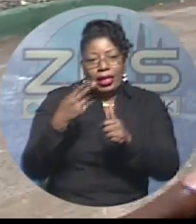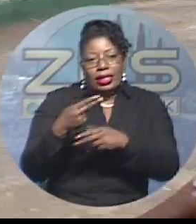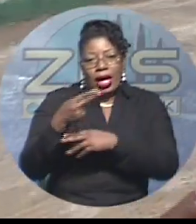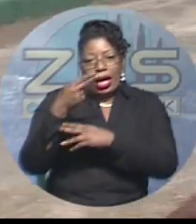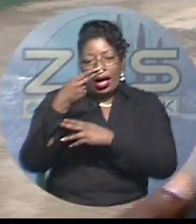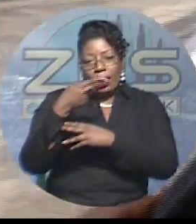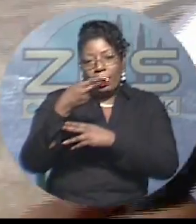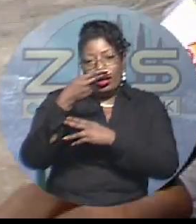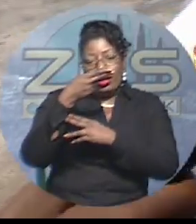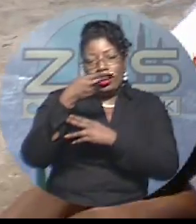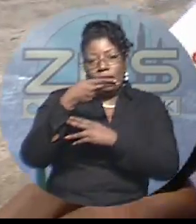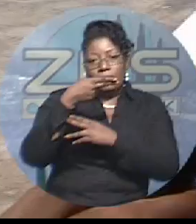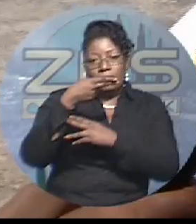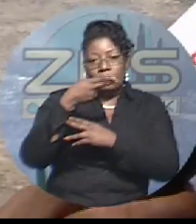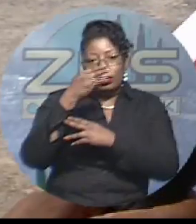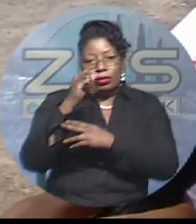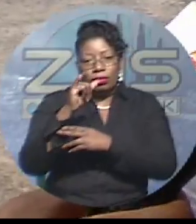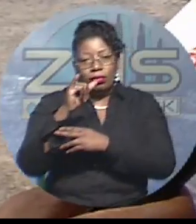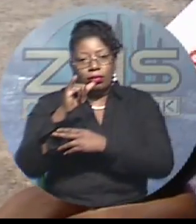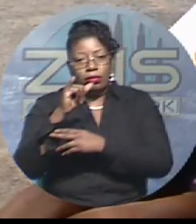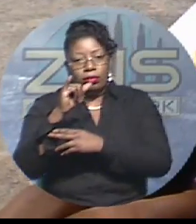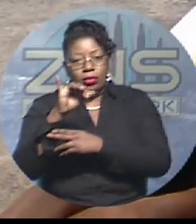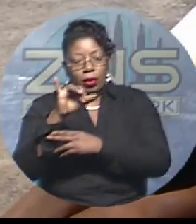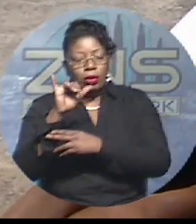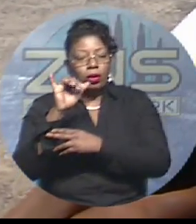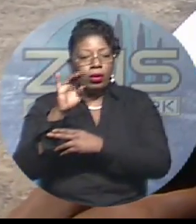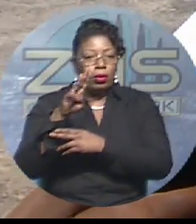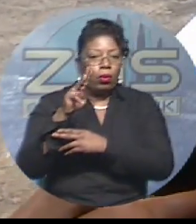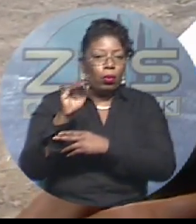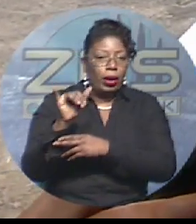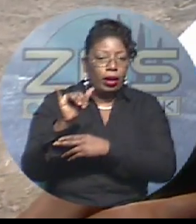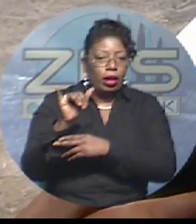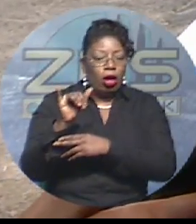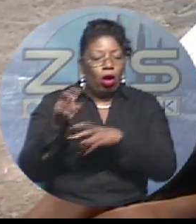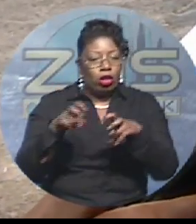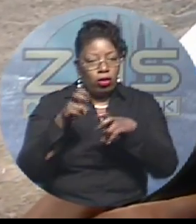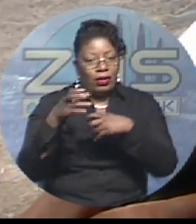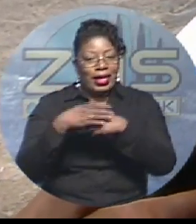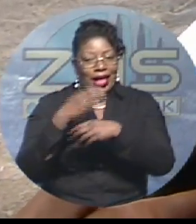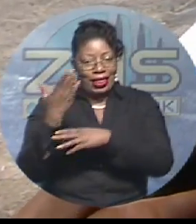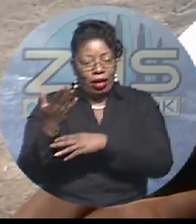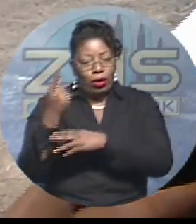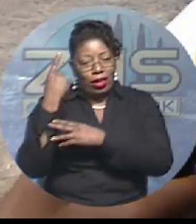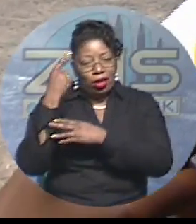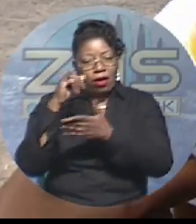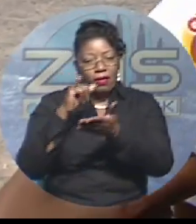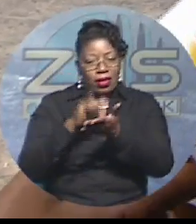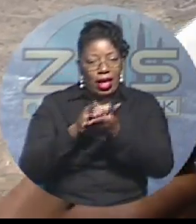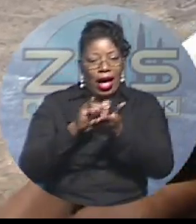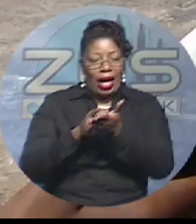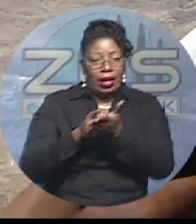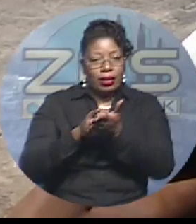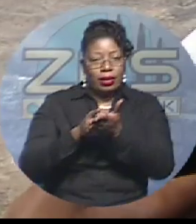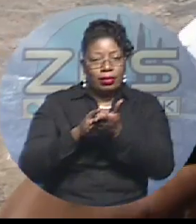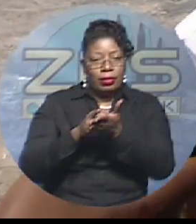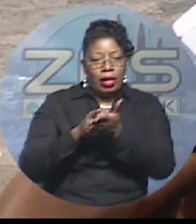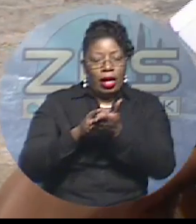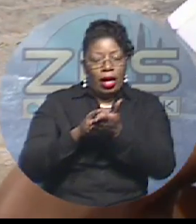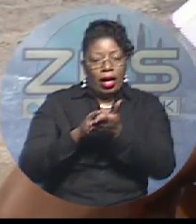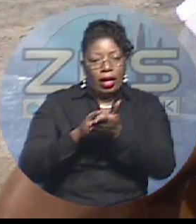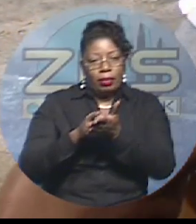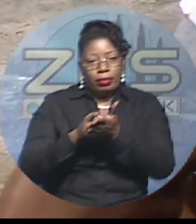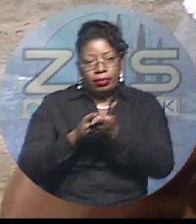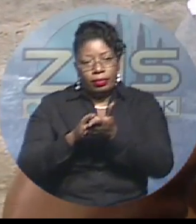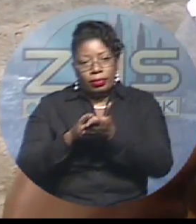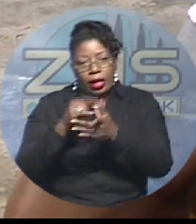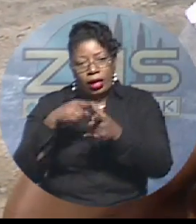highway or the road that you have to take to travel there. In this case, we think of that highway as the transmission, and